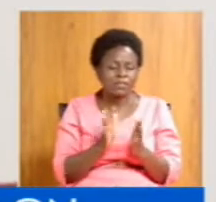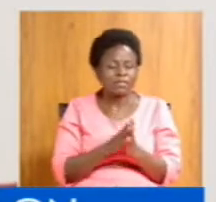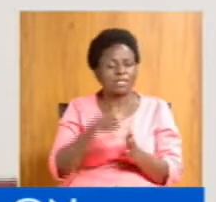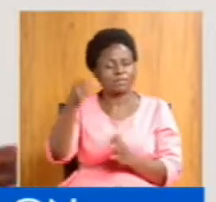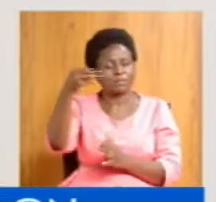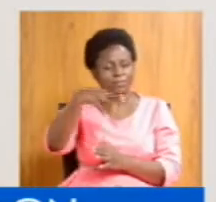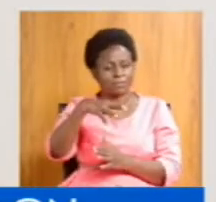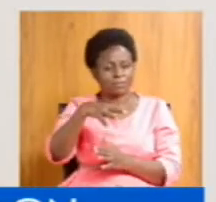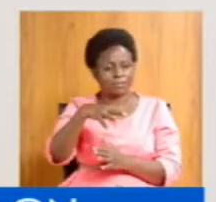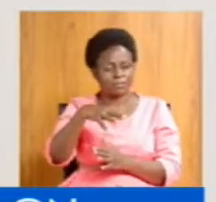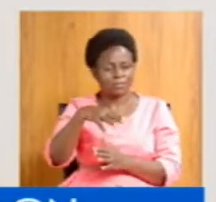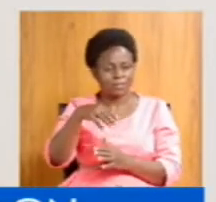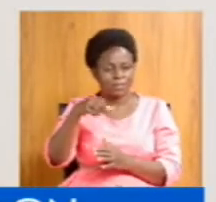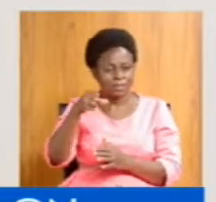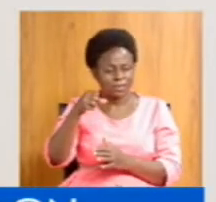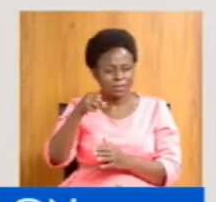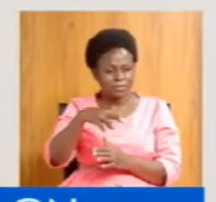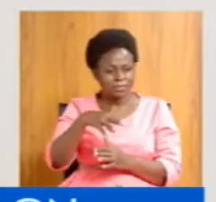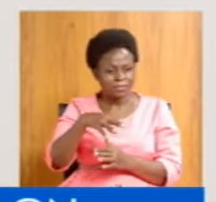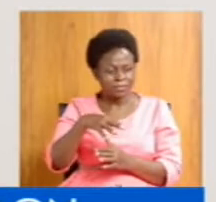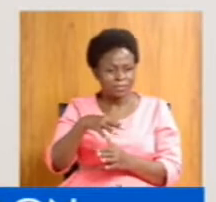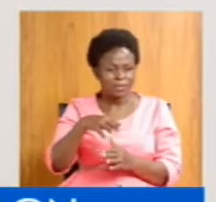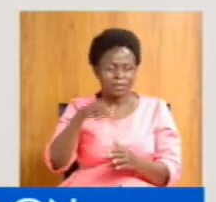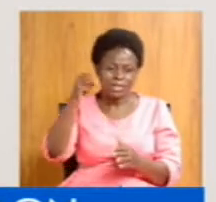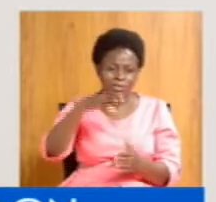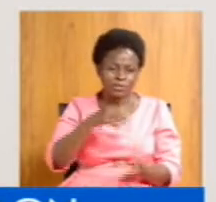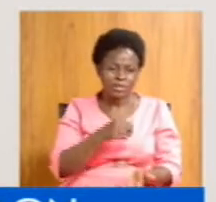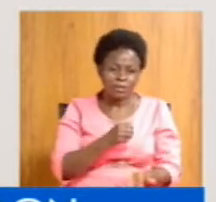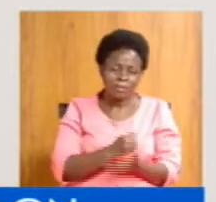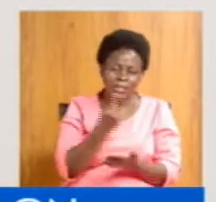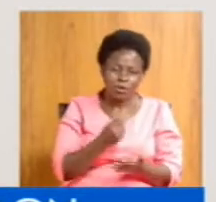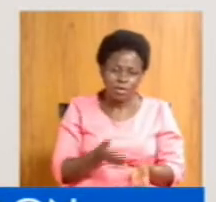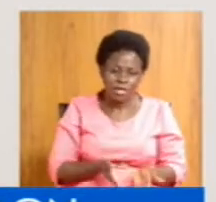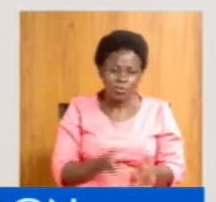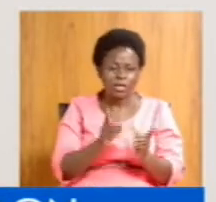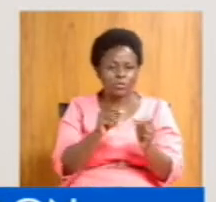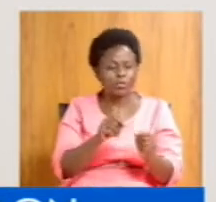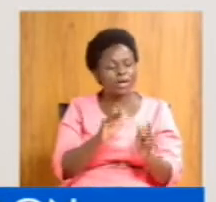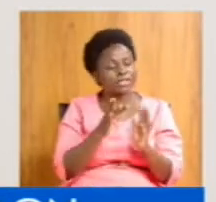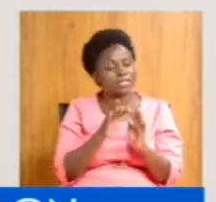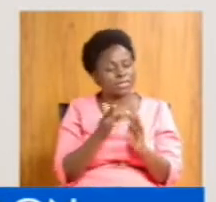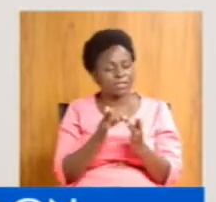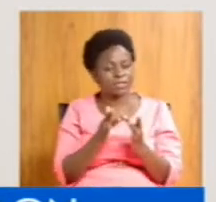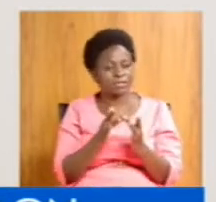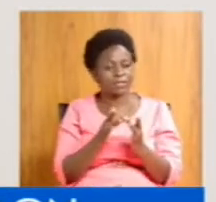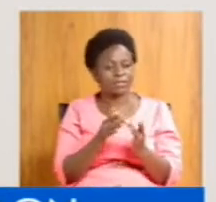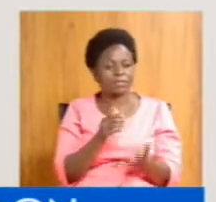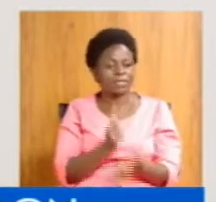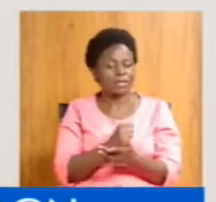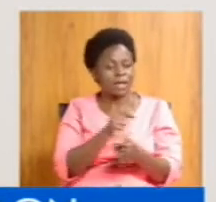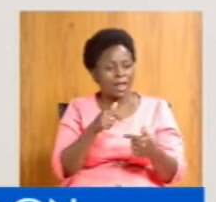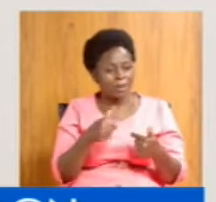electricity meaning that electricity is an enabler meaning that electricity is the only way to go and the internet to enable